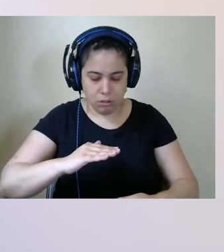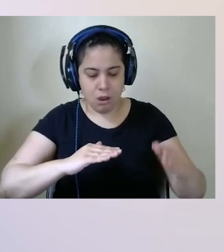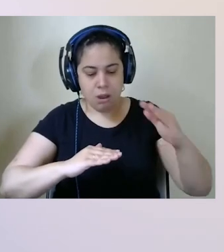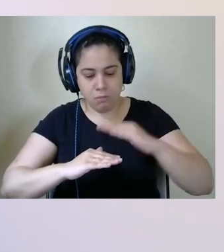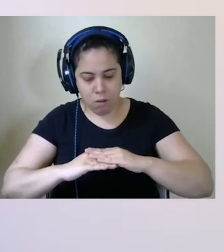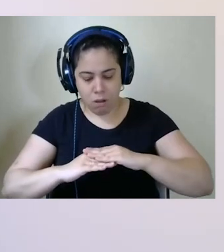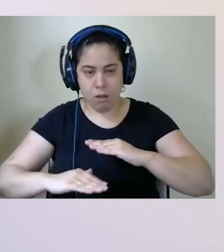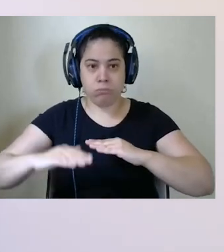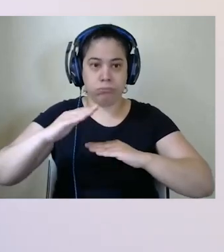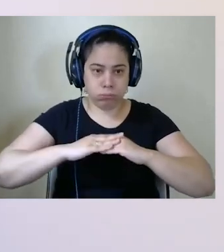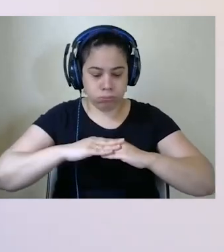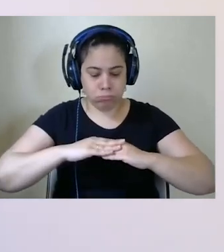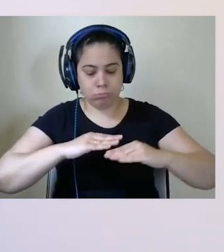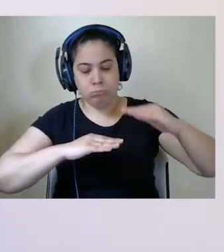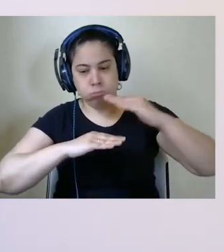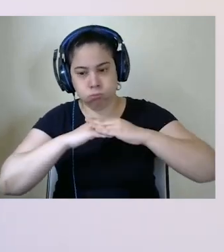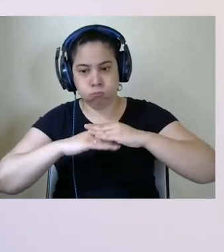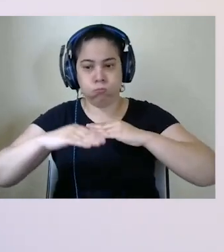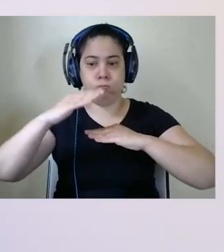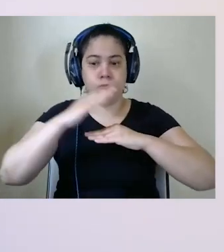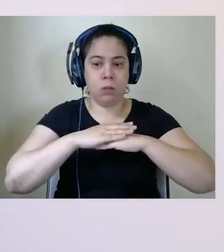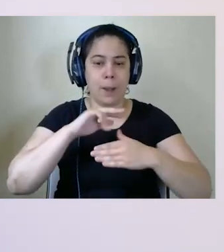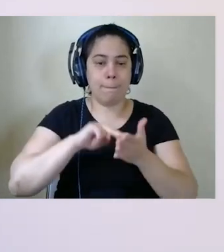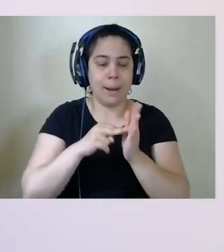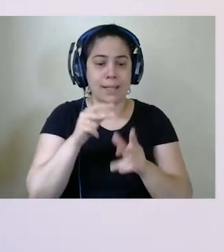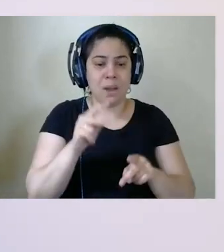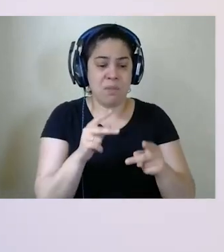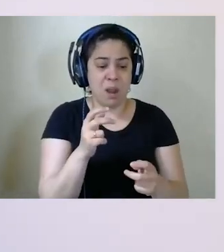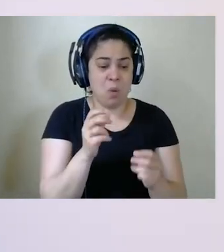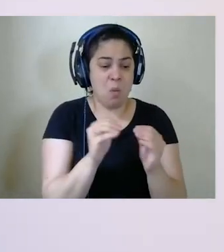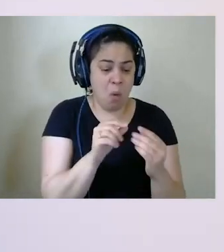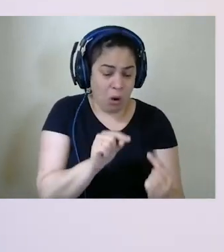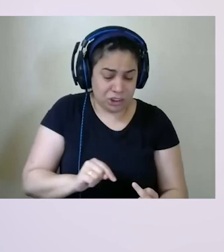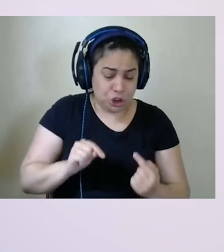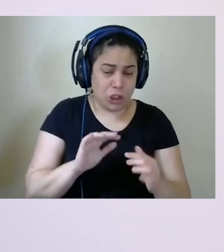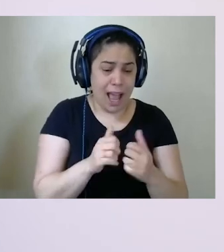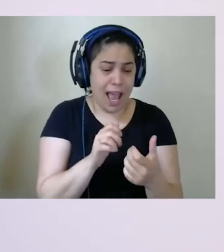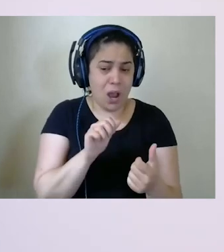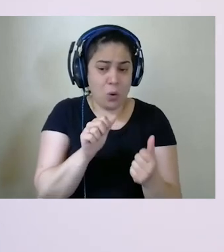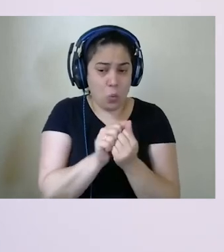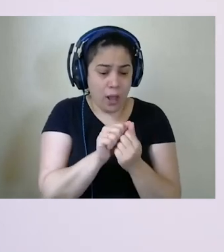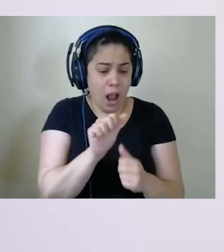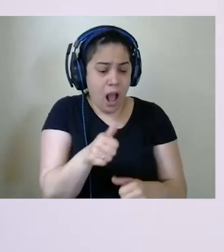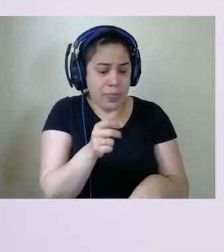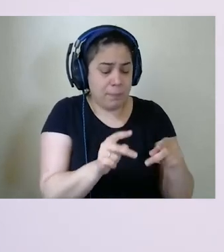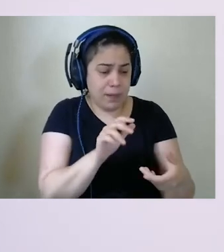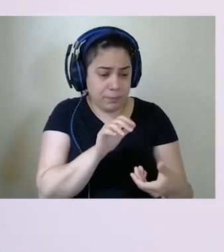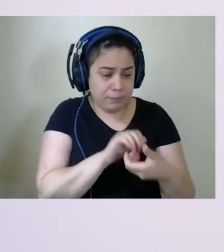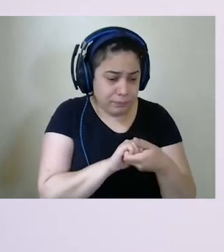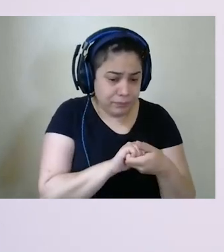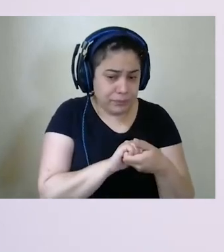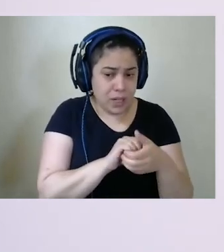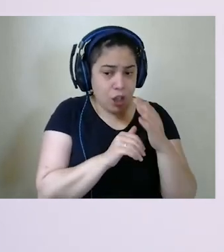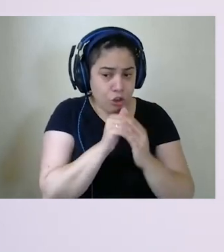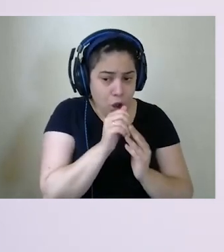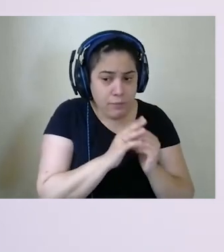to make connection and to soothe themselves, to make, to to comfort themselves. You know, this becomes